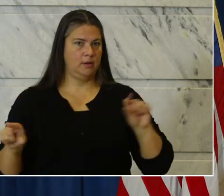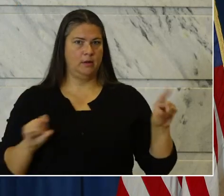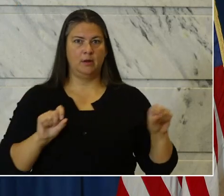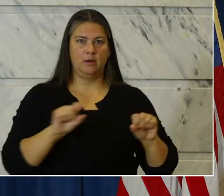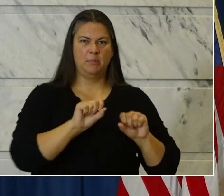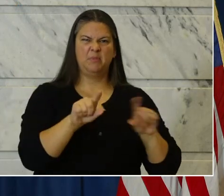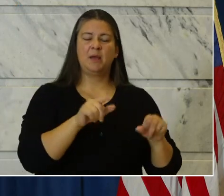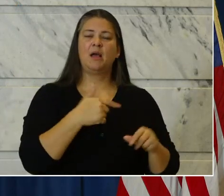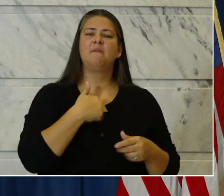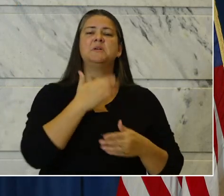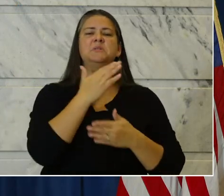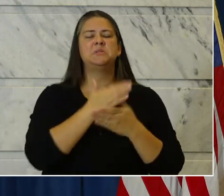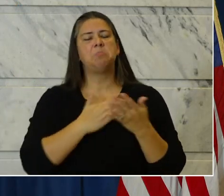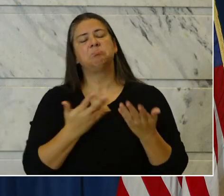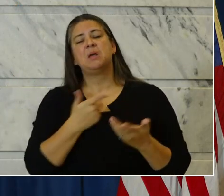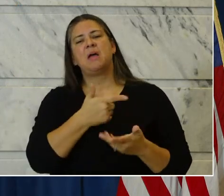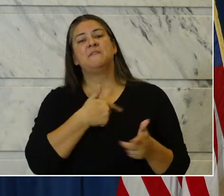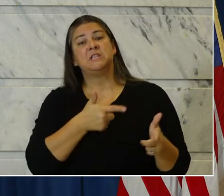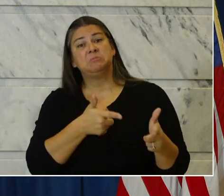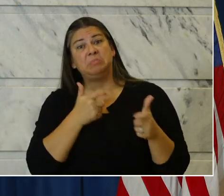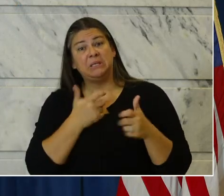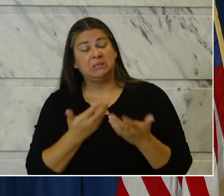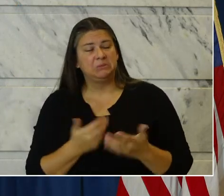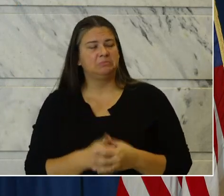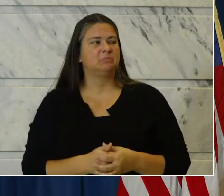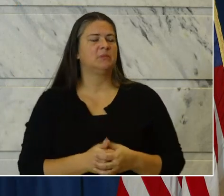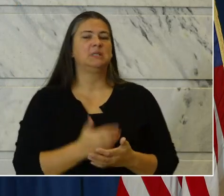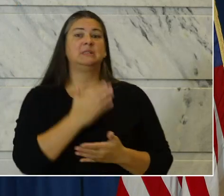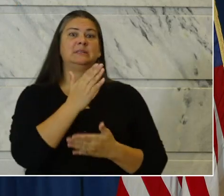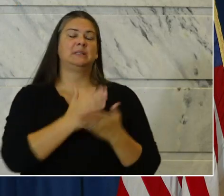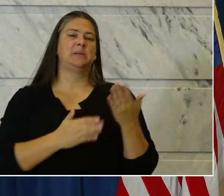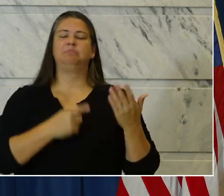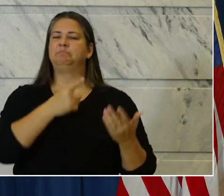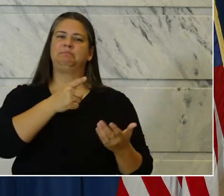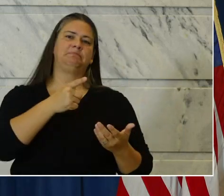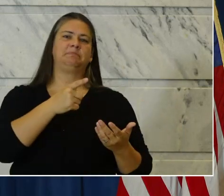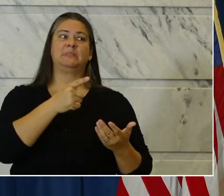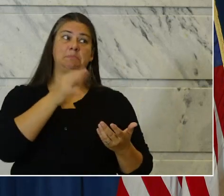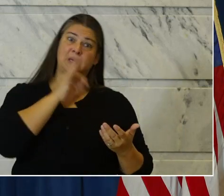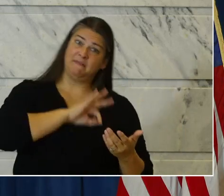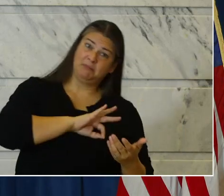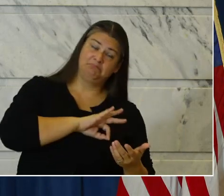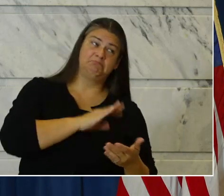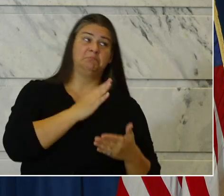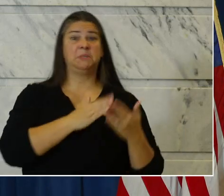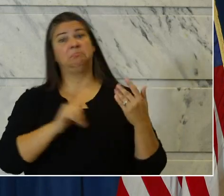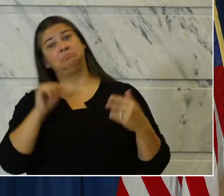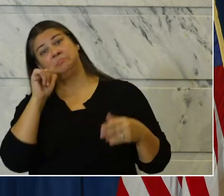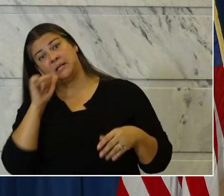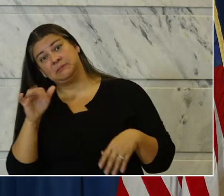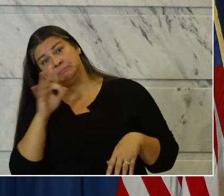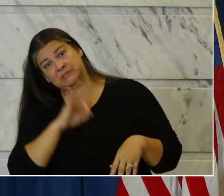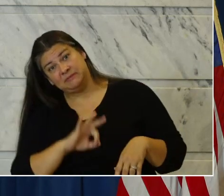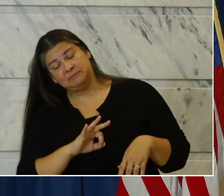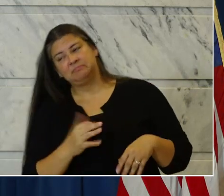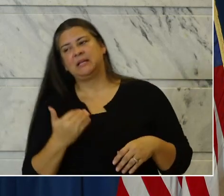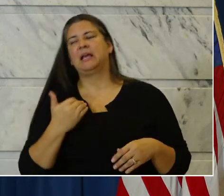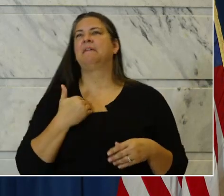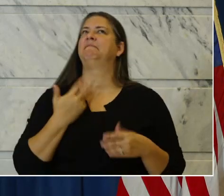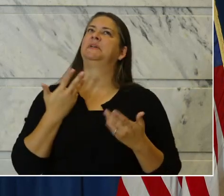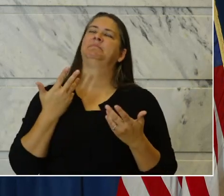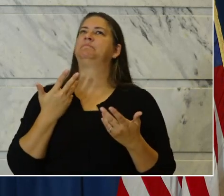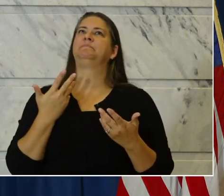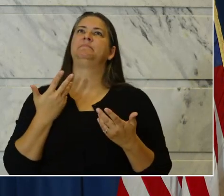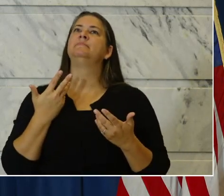advantages based on speed. There are some disadvantages to them, and there is not an unlimited amount of